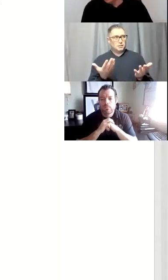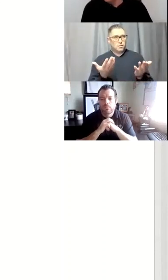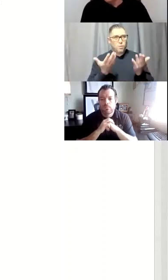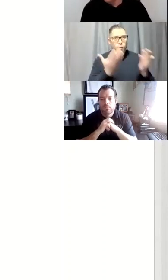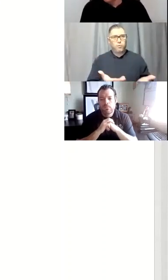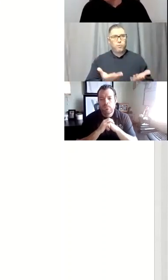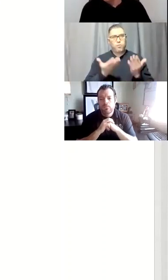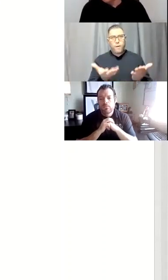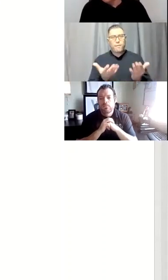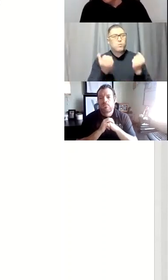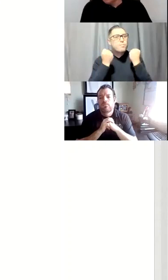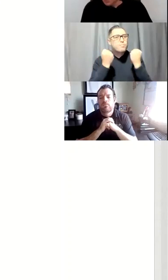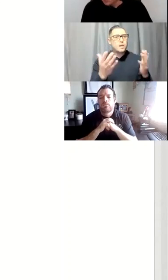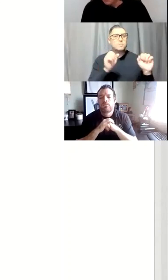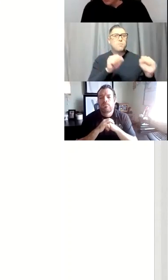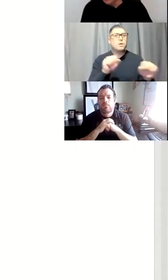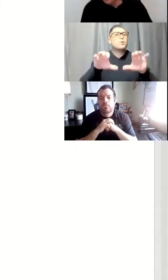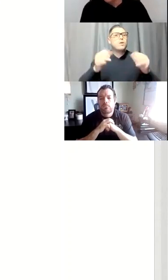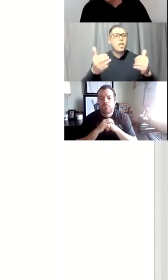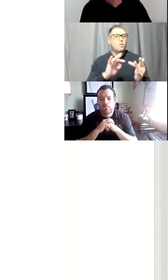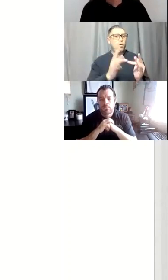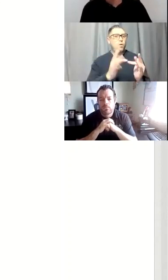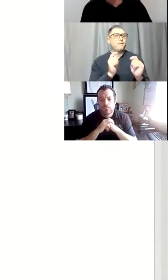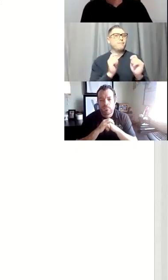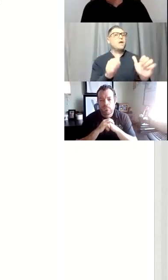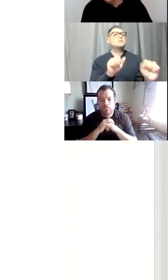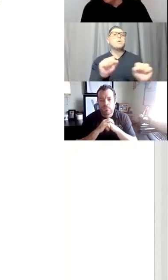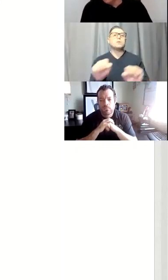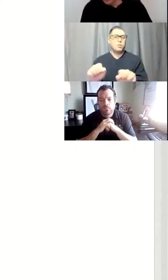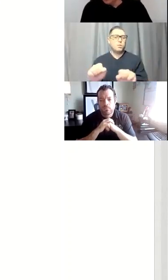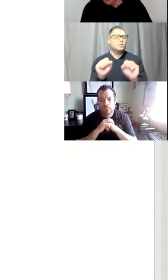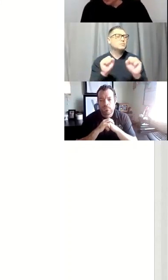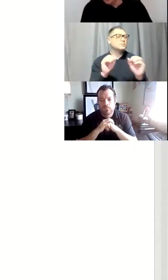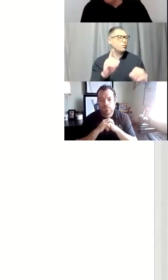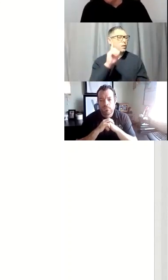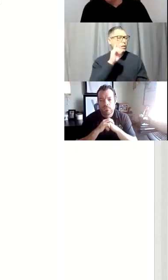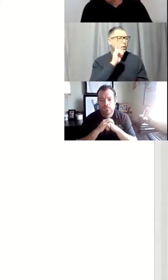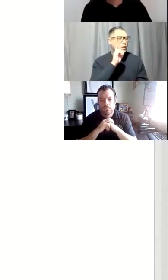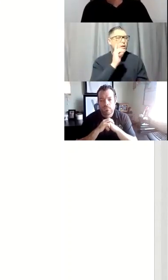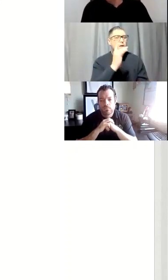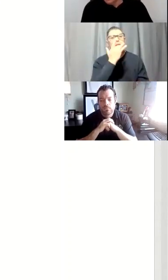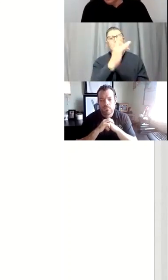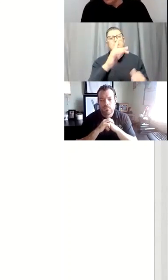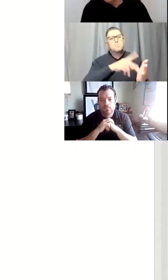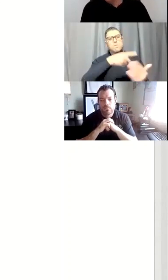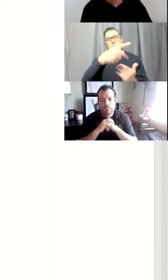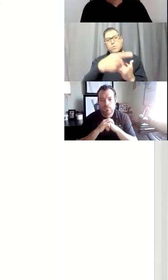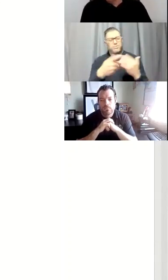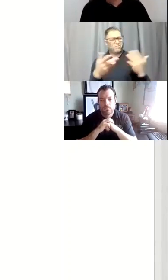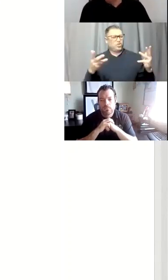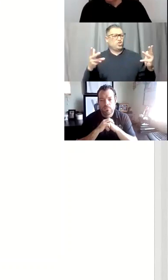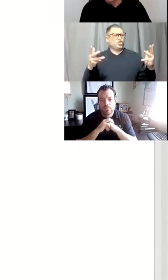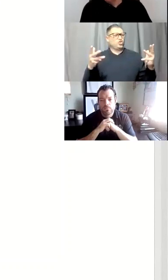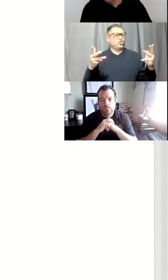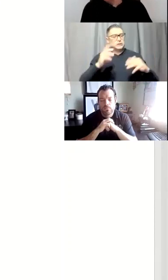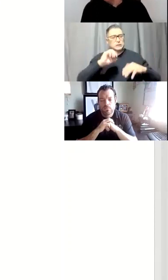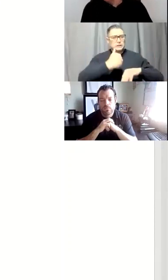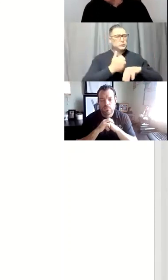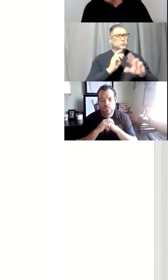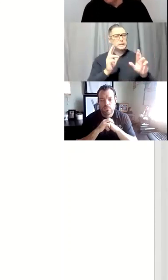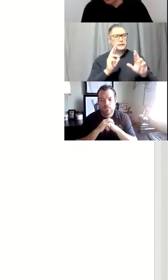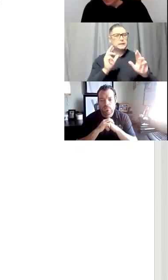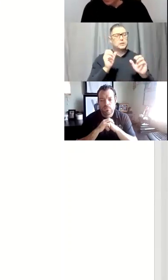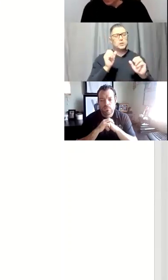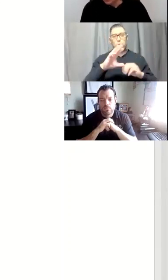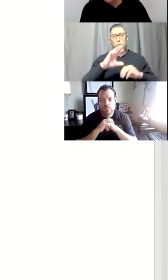our courses online as quickly as possible. And I think fortunately for our program, we were already getting some of the stuff in place for our very